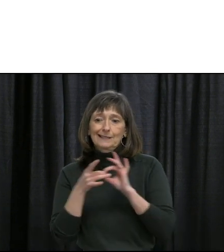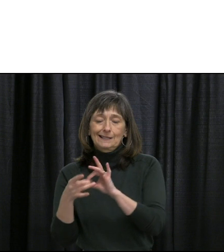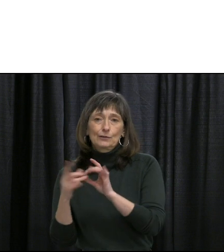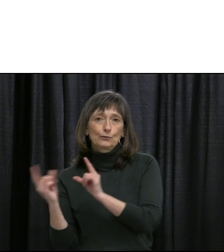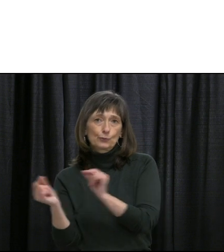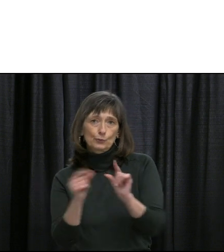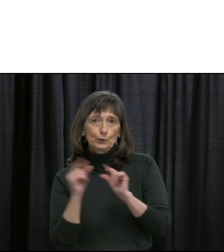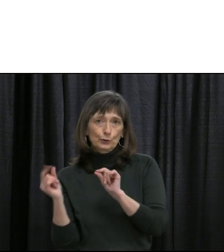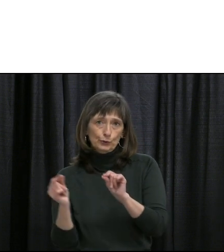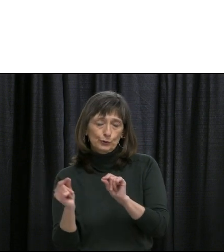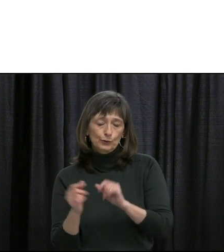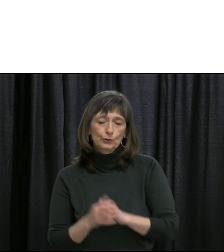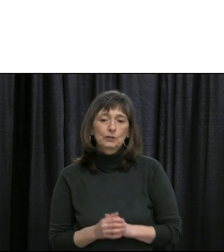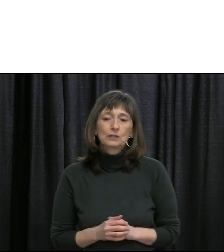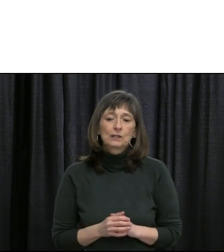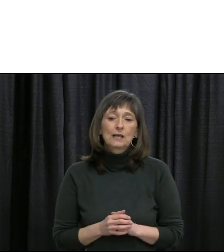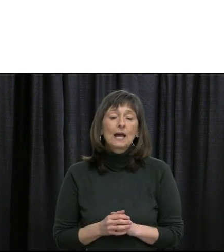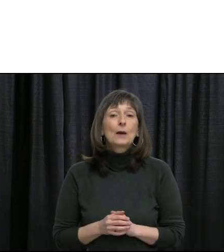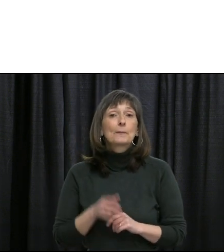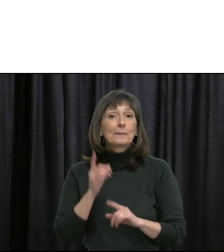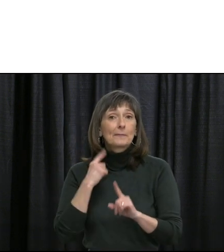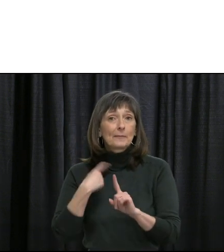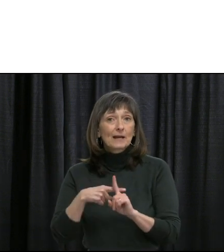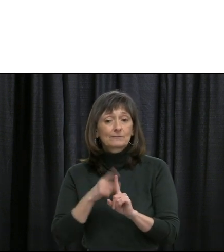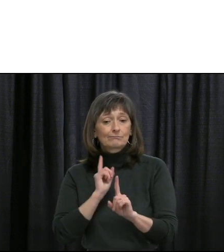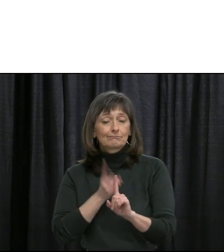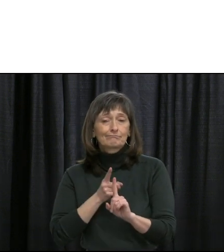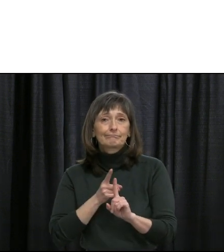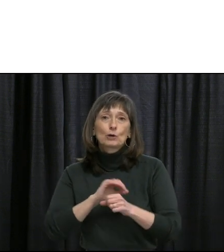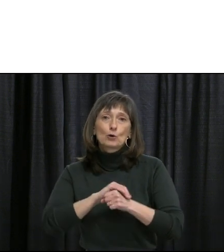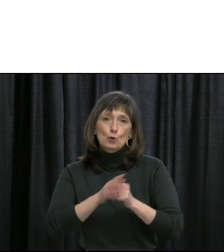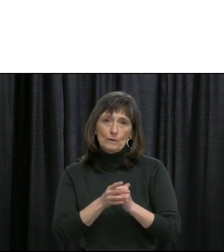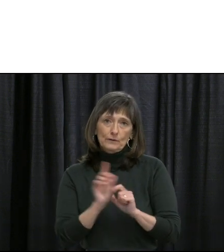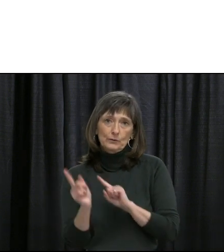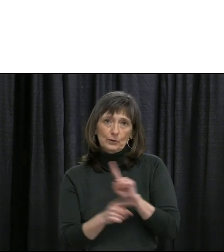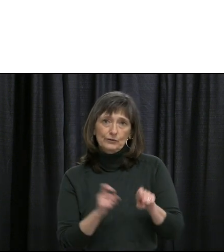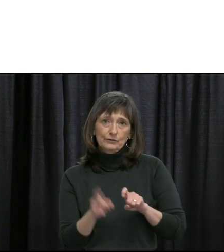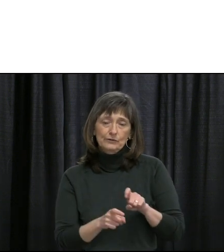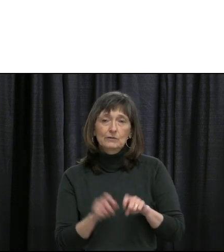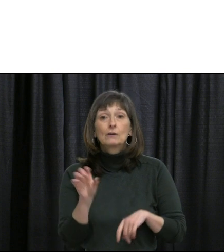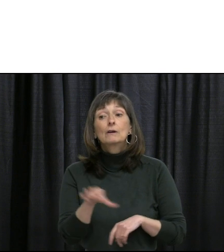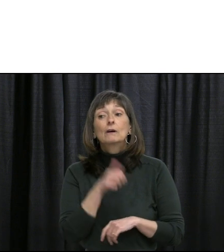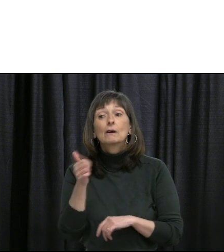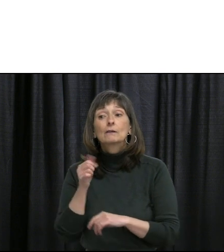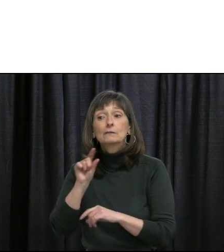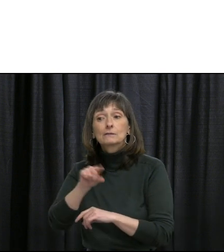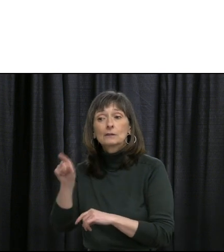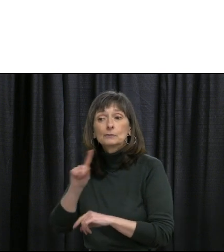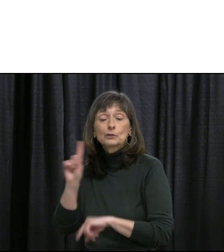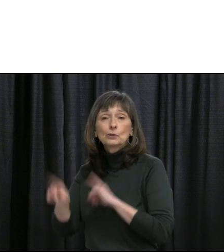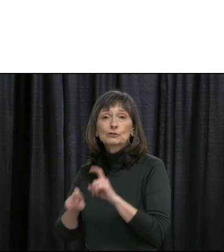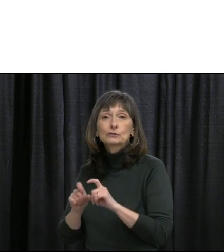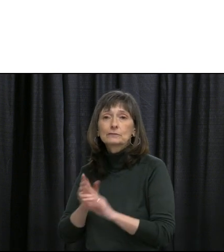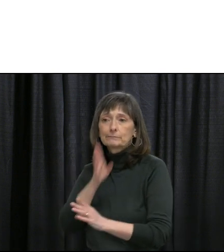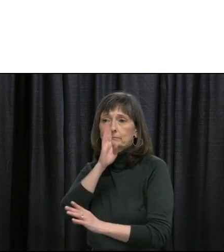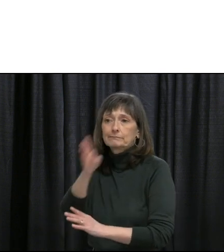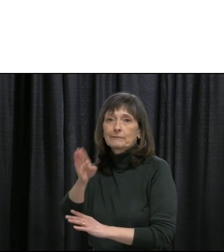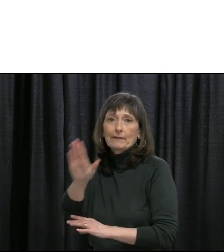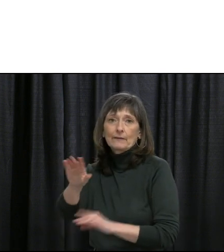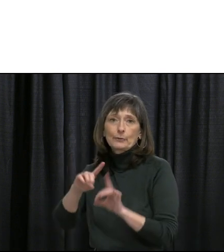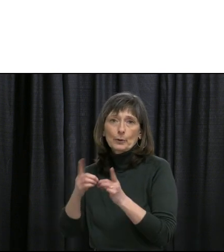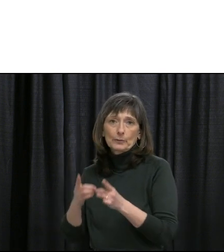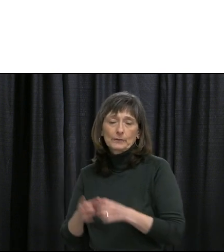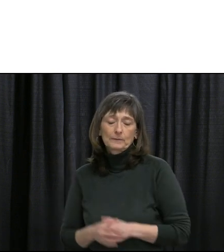briefings is to address COVID-19 issues. All other government-related issues should be directed to the appropriate department or agency for